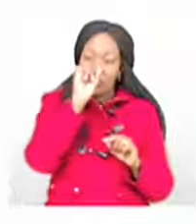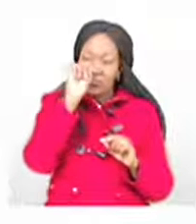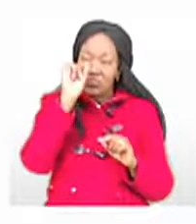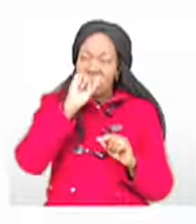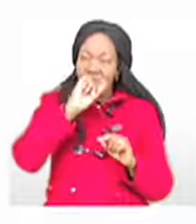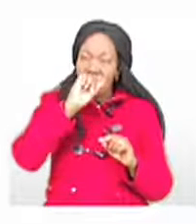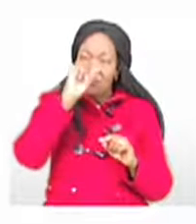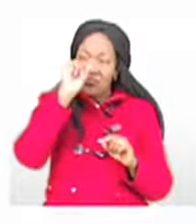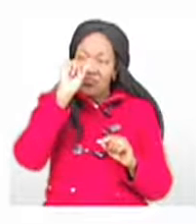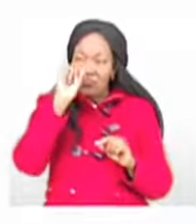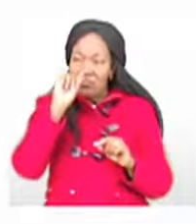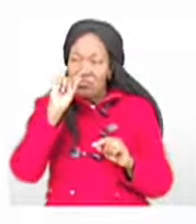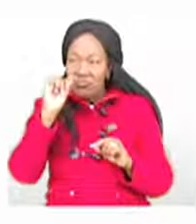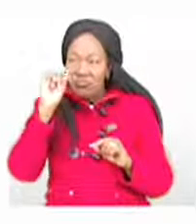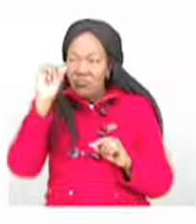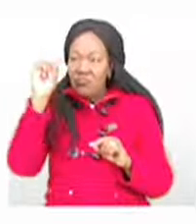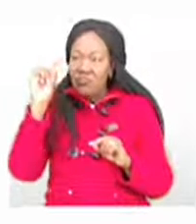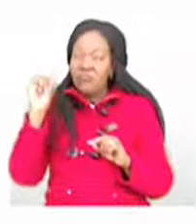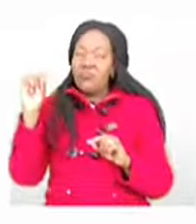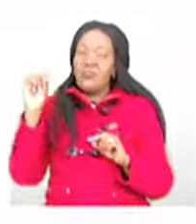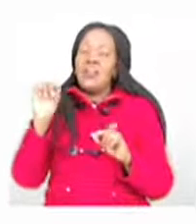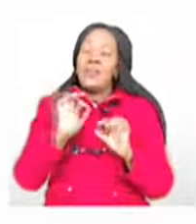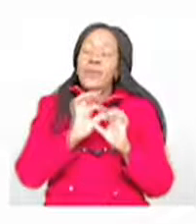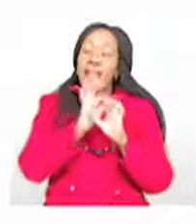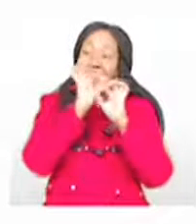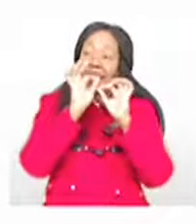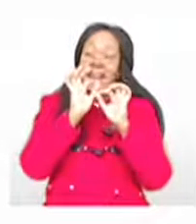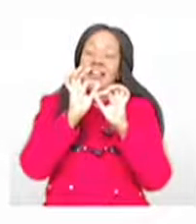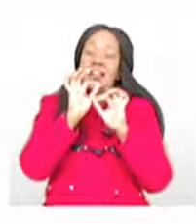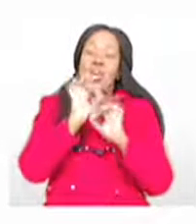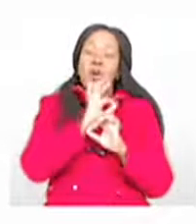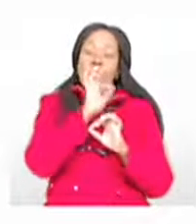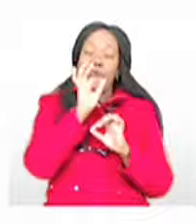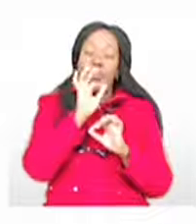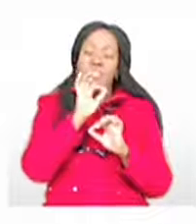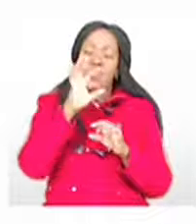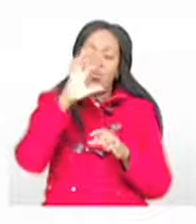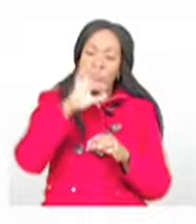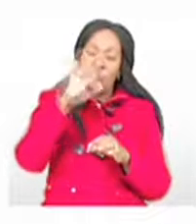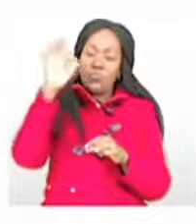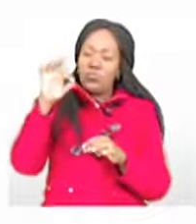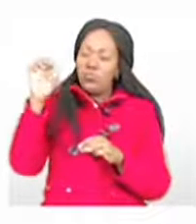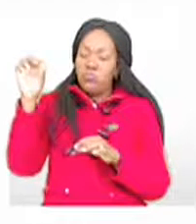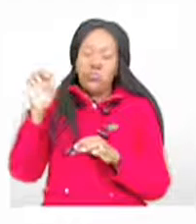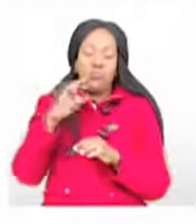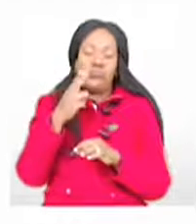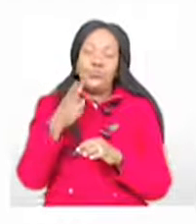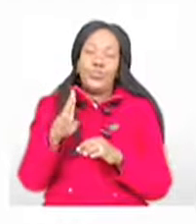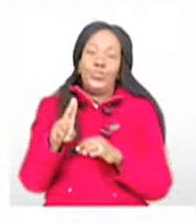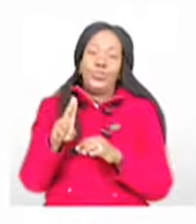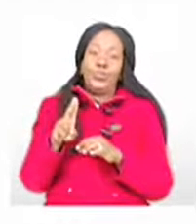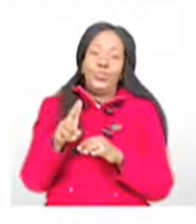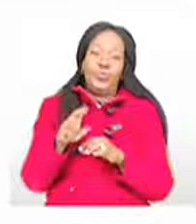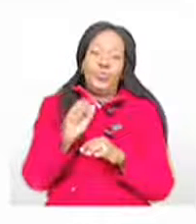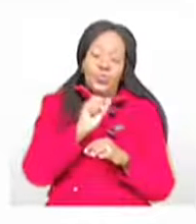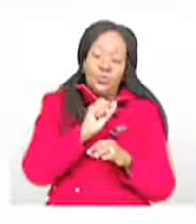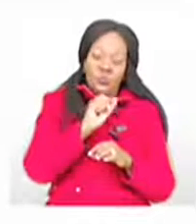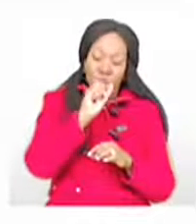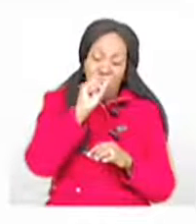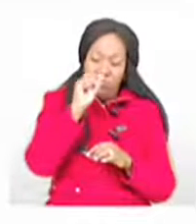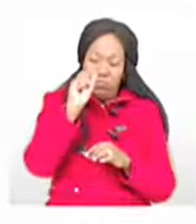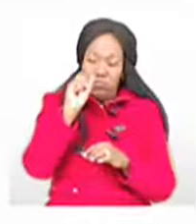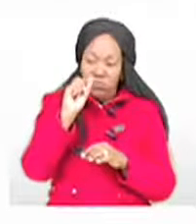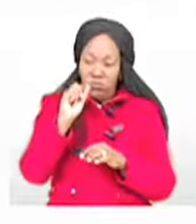slowly and neatly without lifting up your hand. You